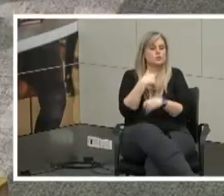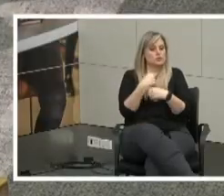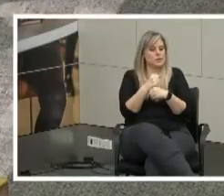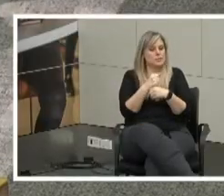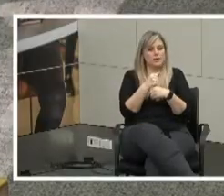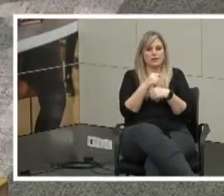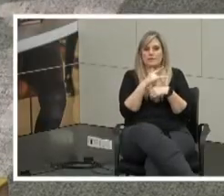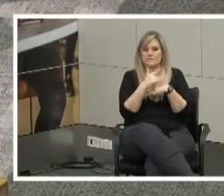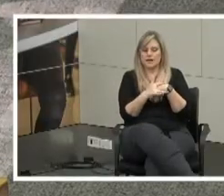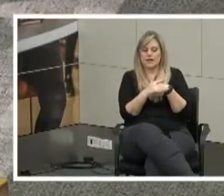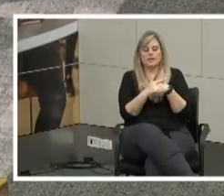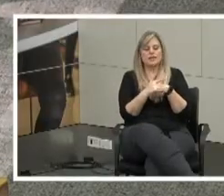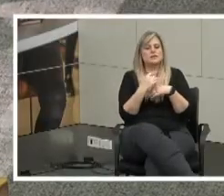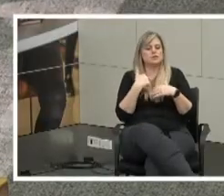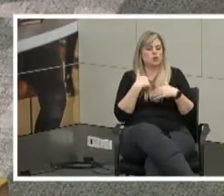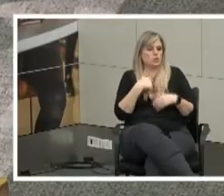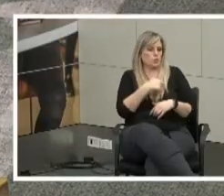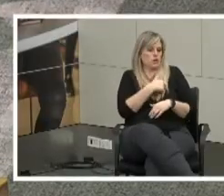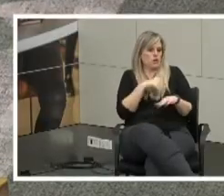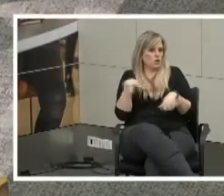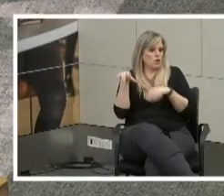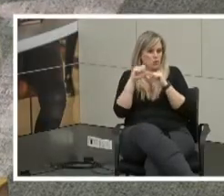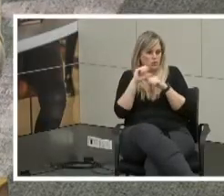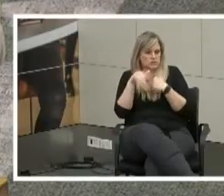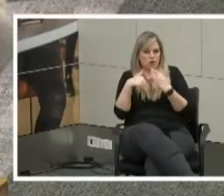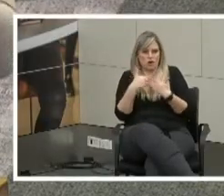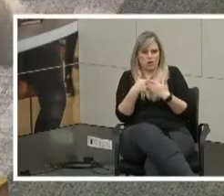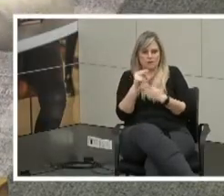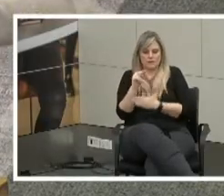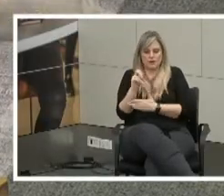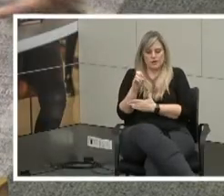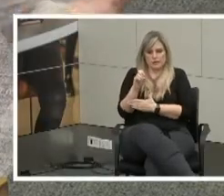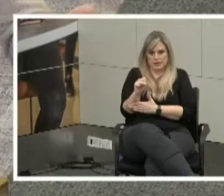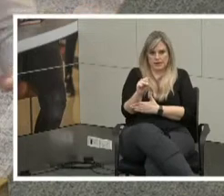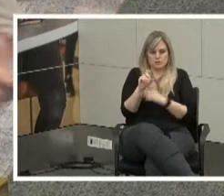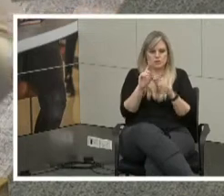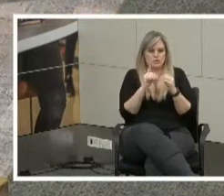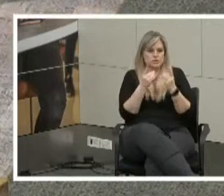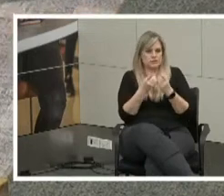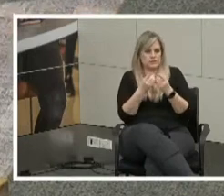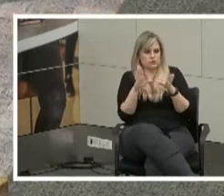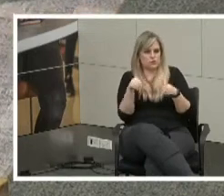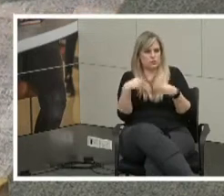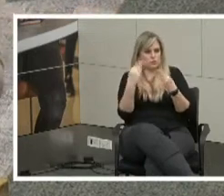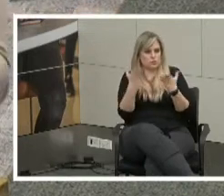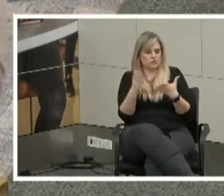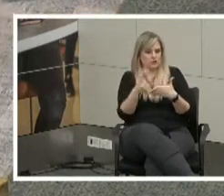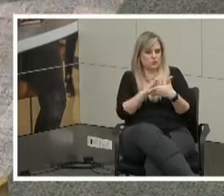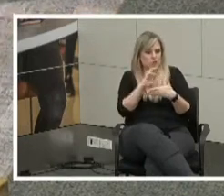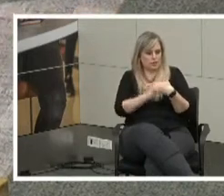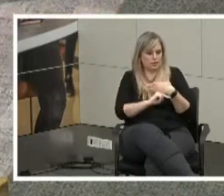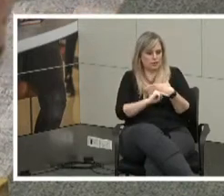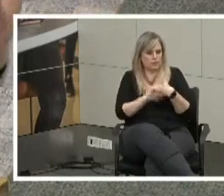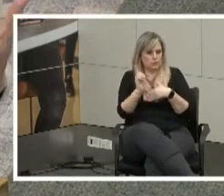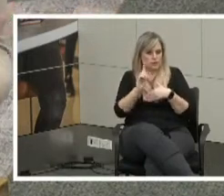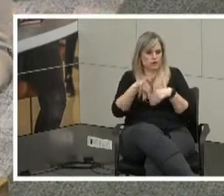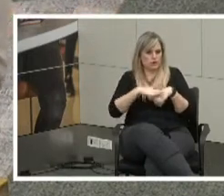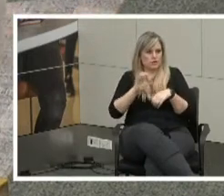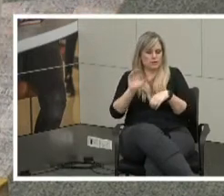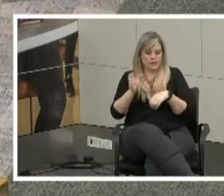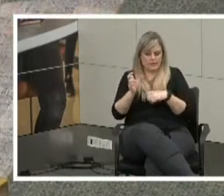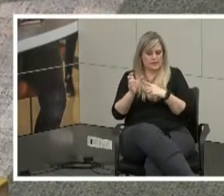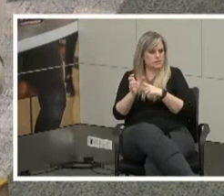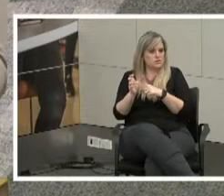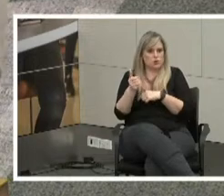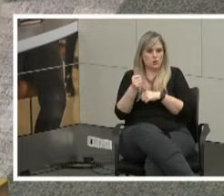available we post all of our curric our NES and or our district provided curriculum on canvas and so any